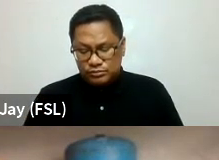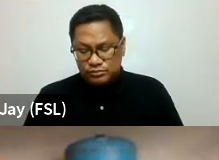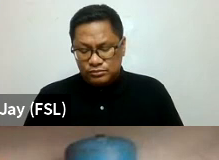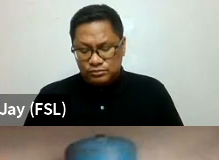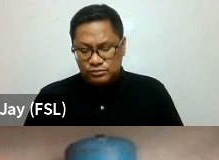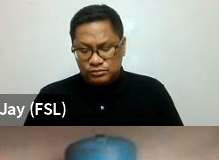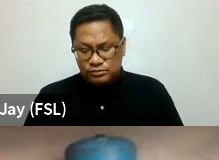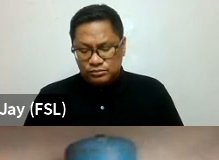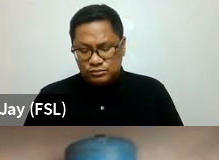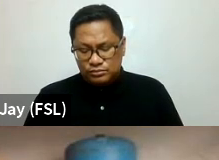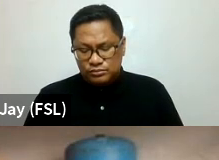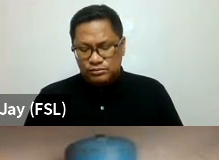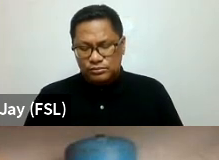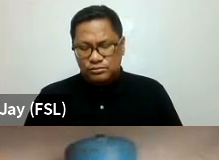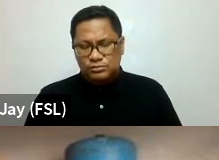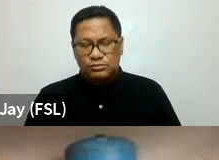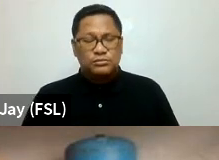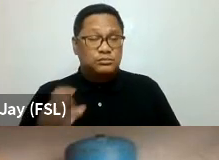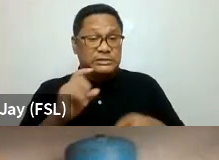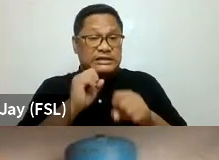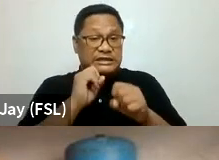unless you really know it,